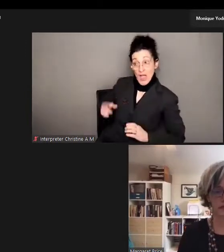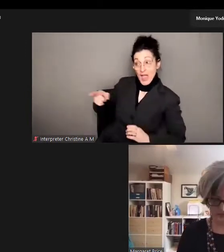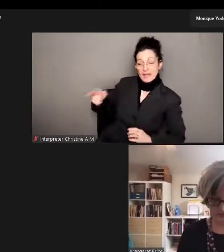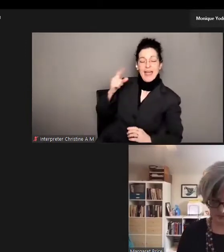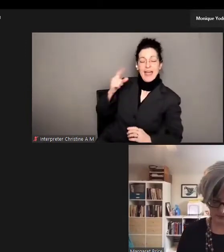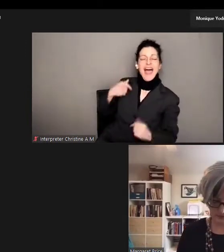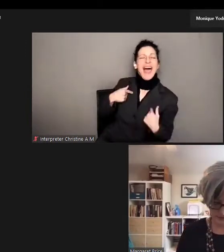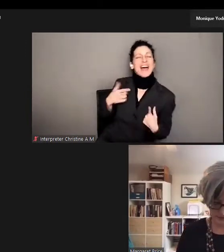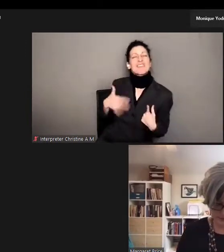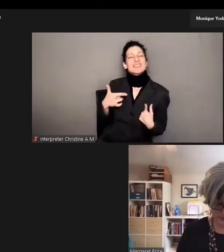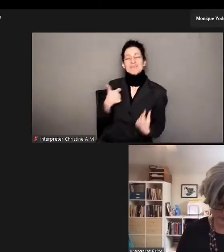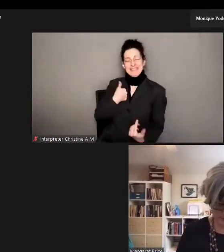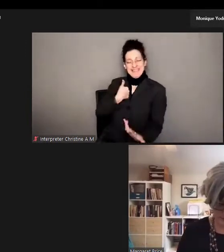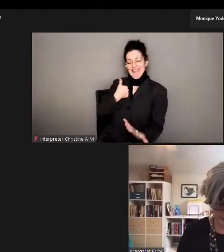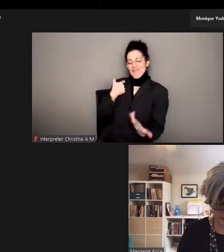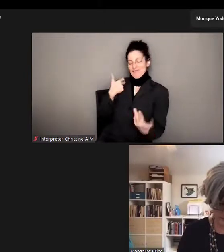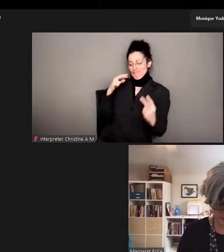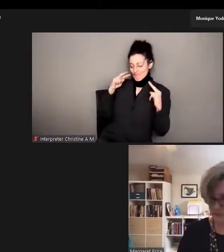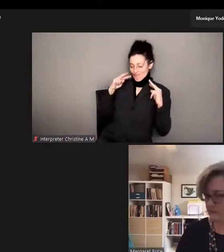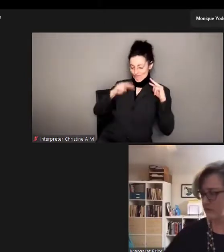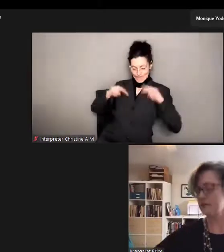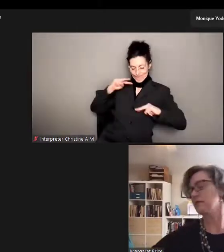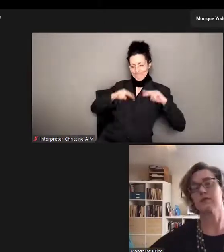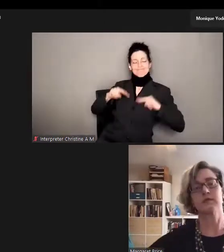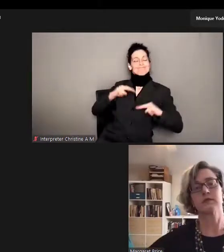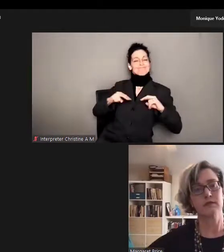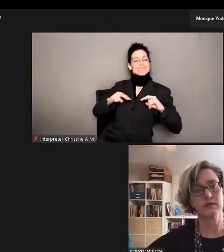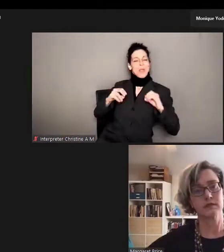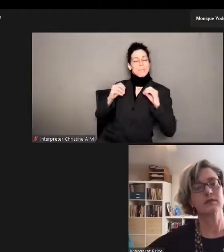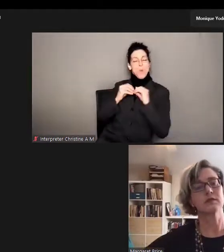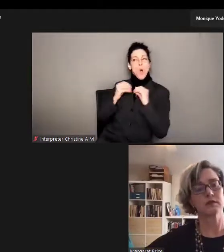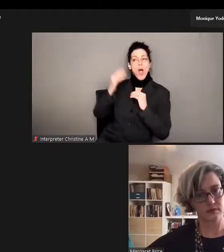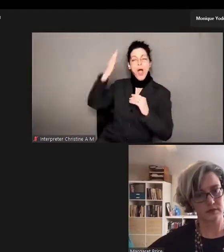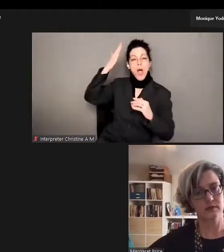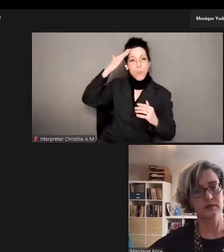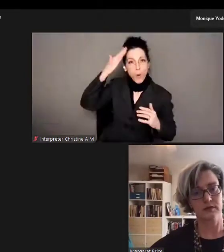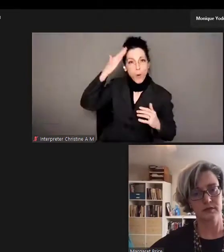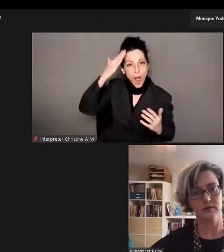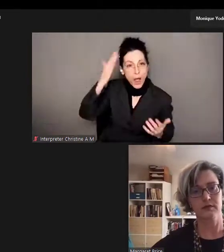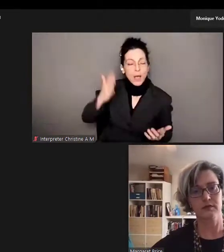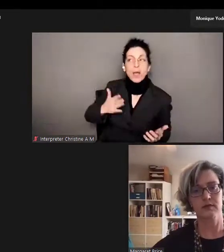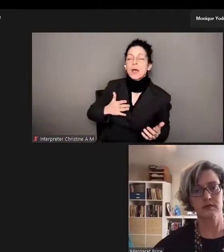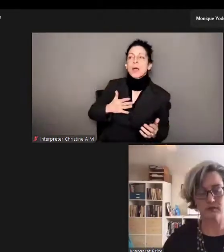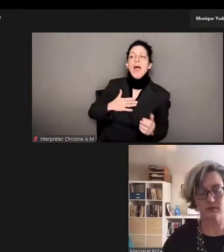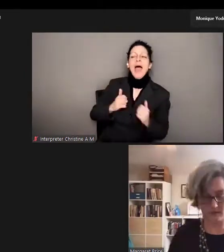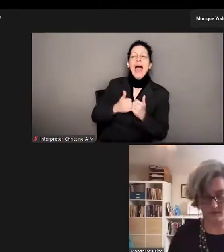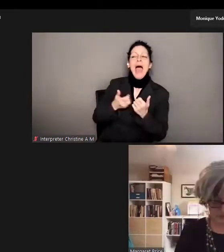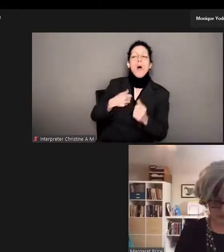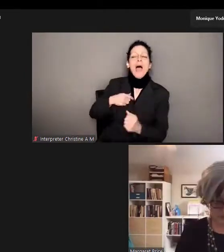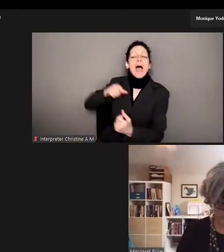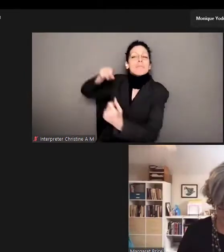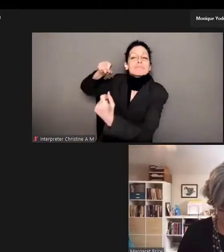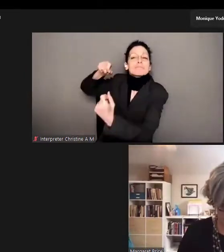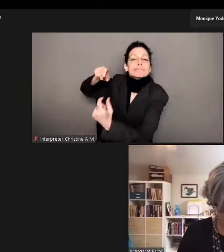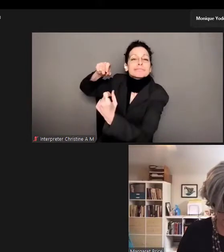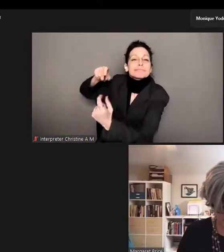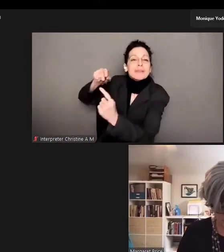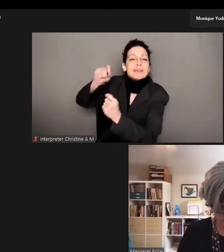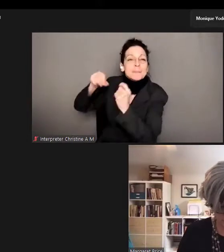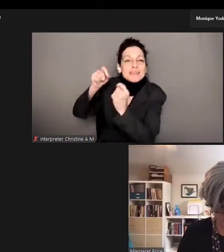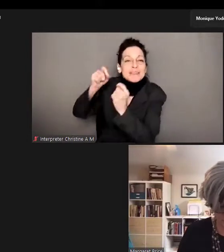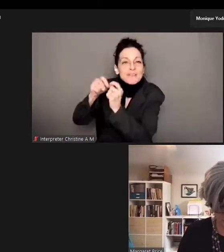how I explicitly use verbal cues to work through the document. So as opposed to relying on